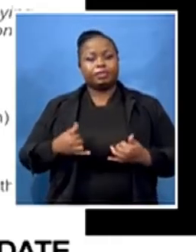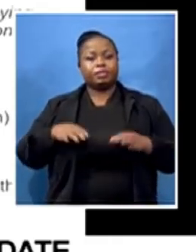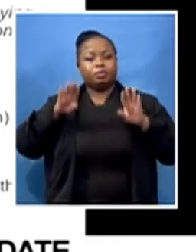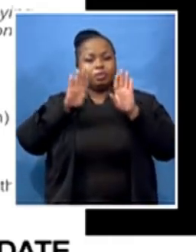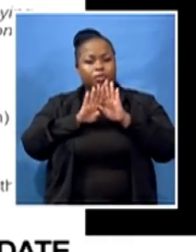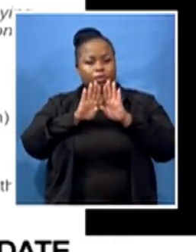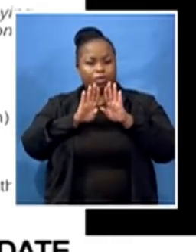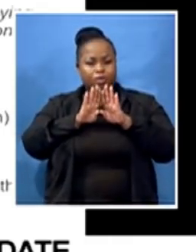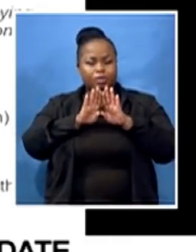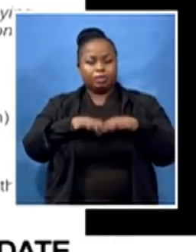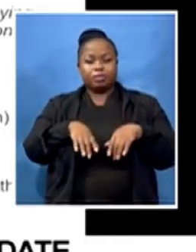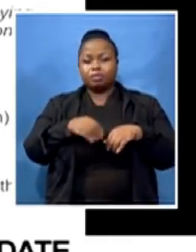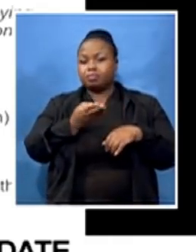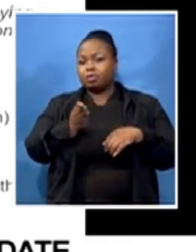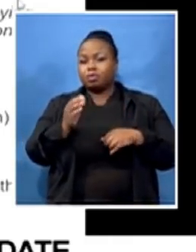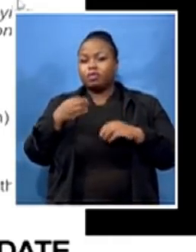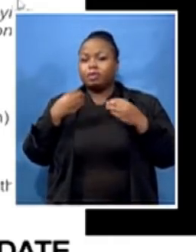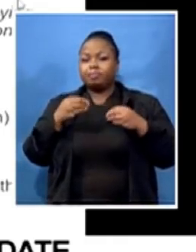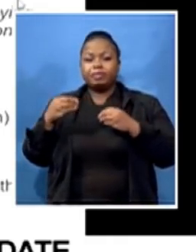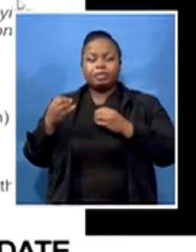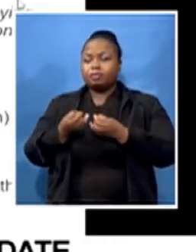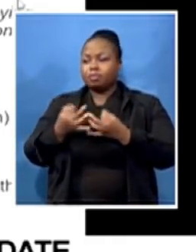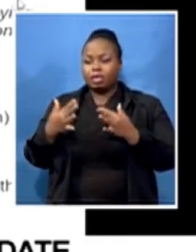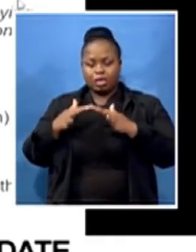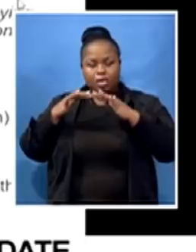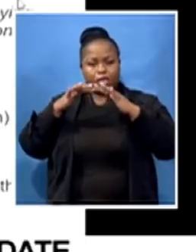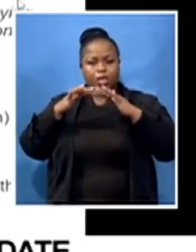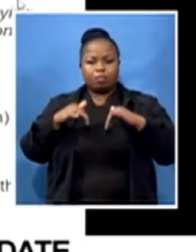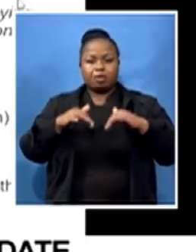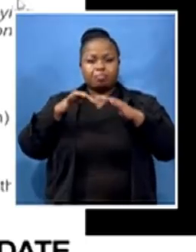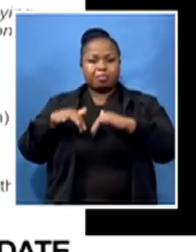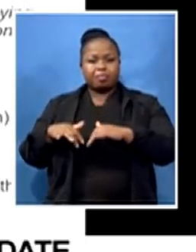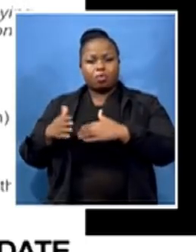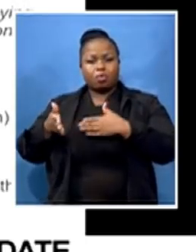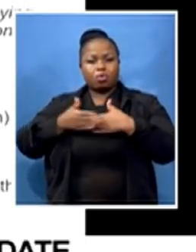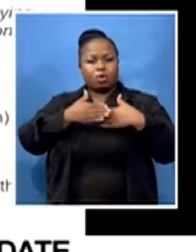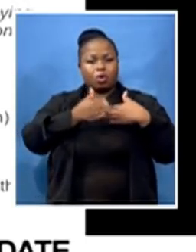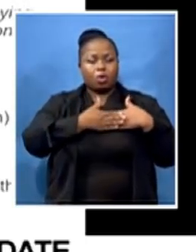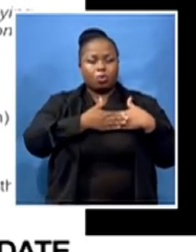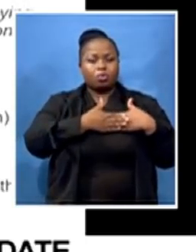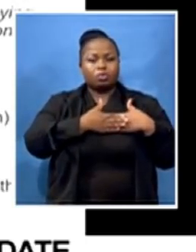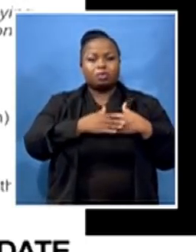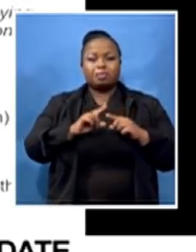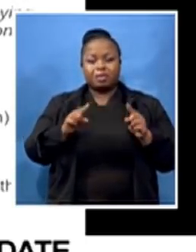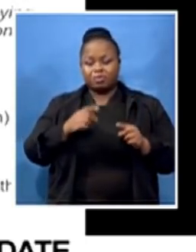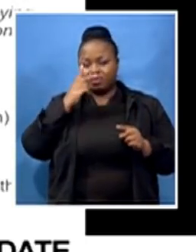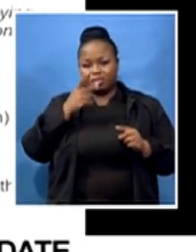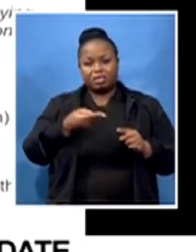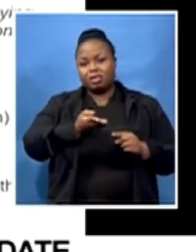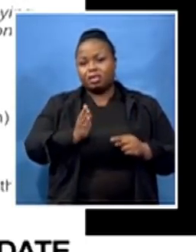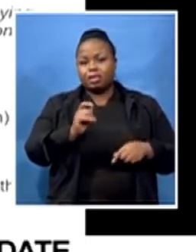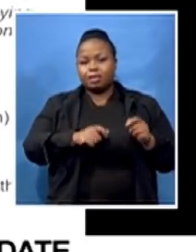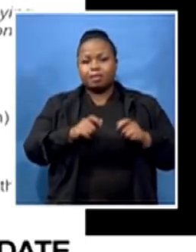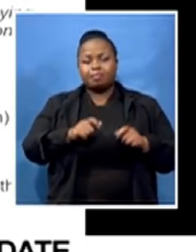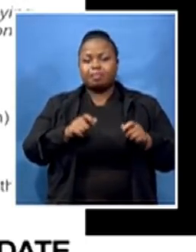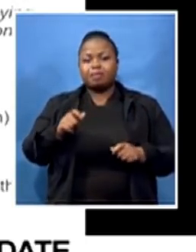we've seen how the livelihoods of people have been undermined. And